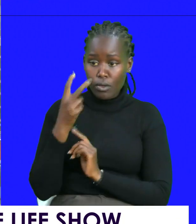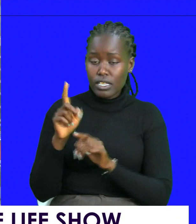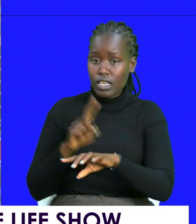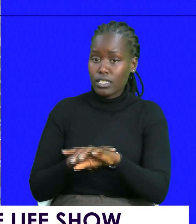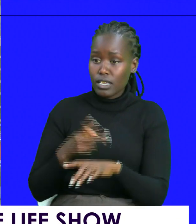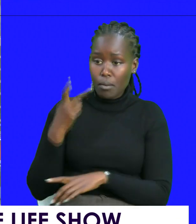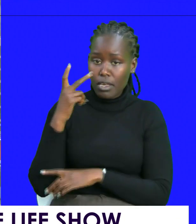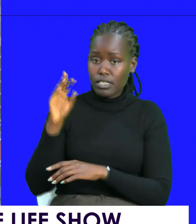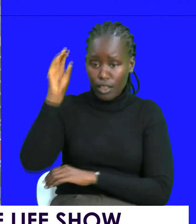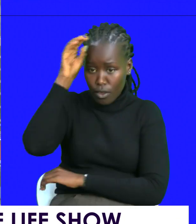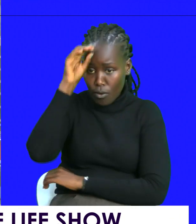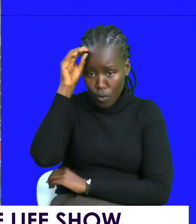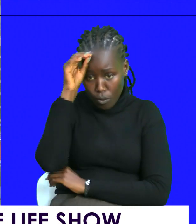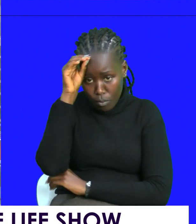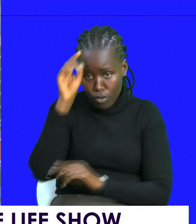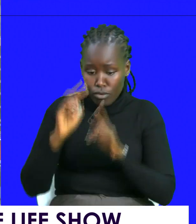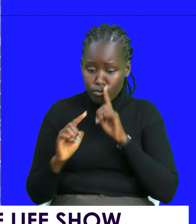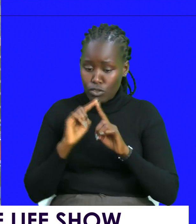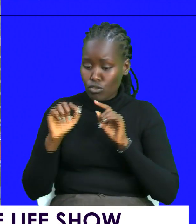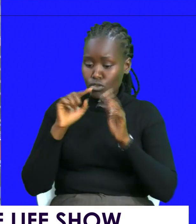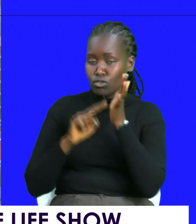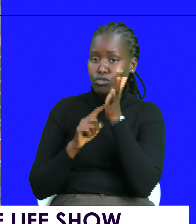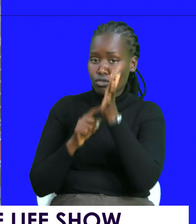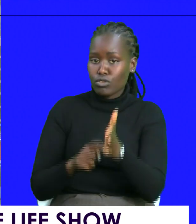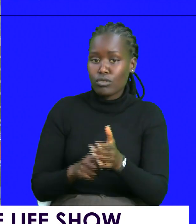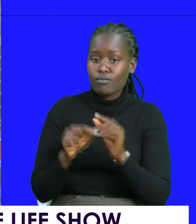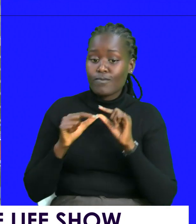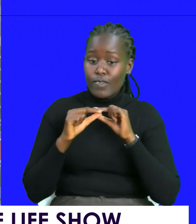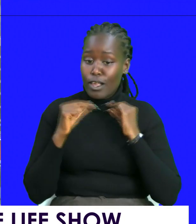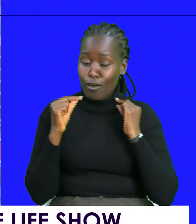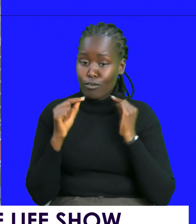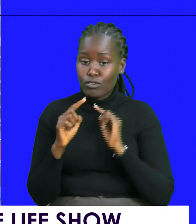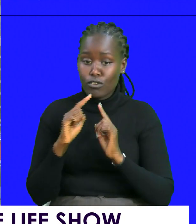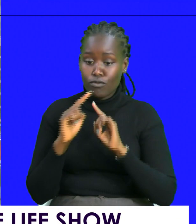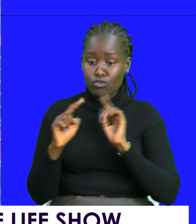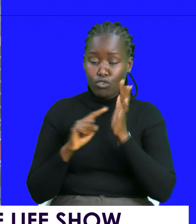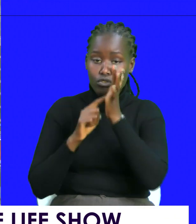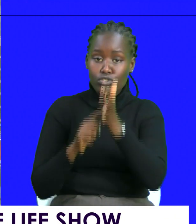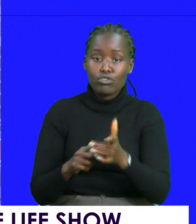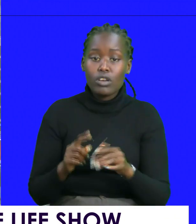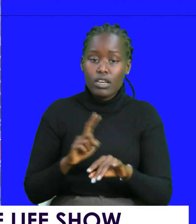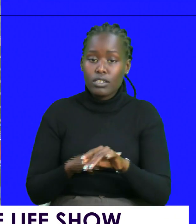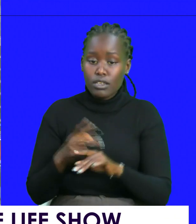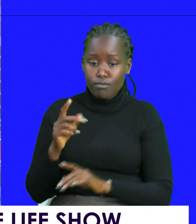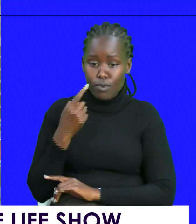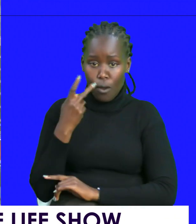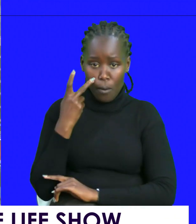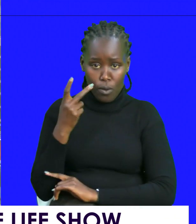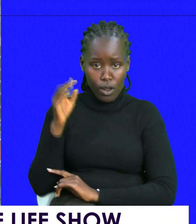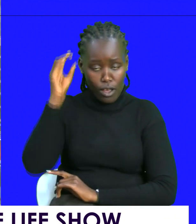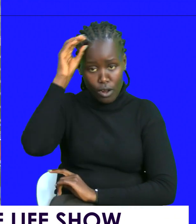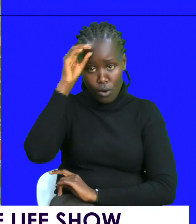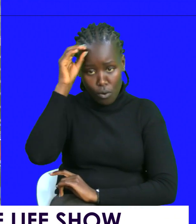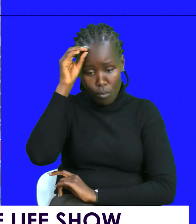see the opinion talk shows, I am one of the hosts of talk shows. When you look at opinion talk shows around the world